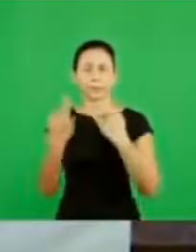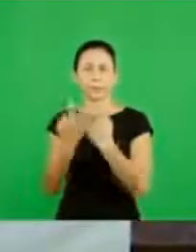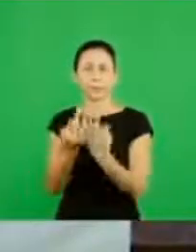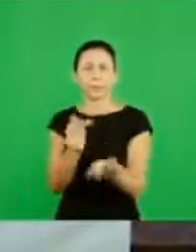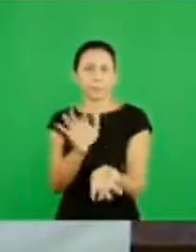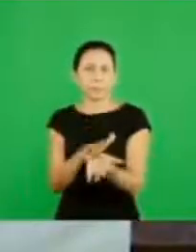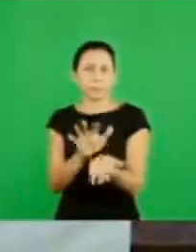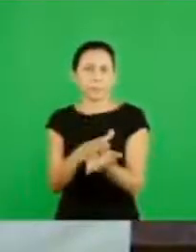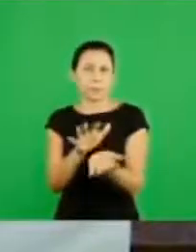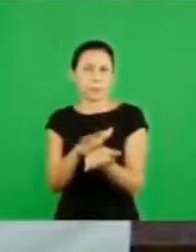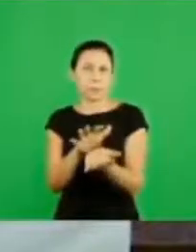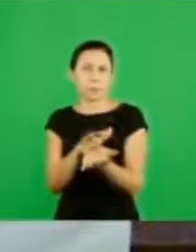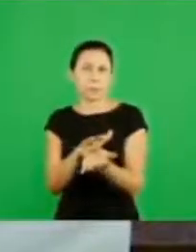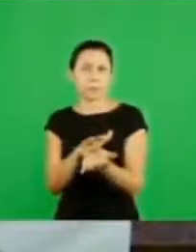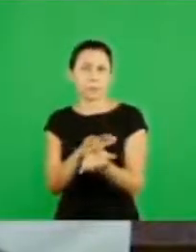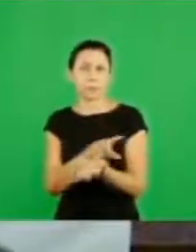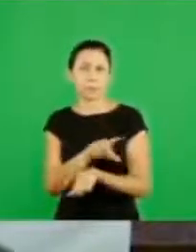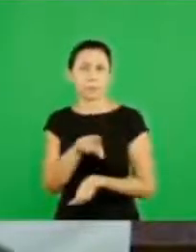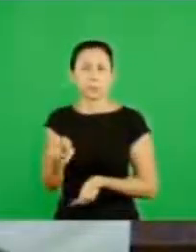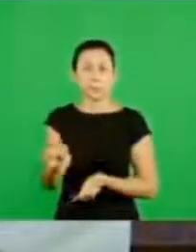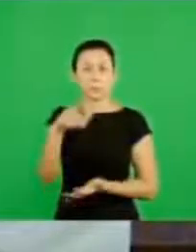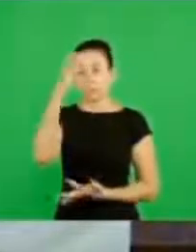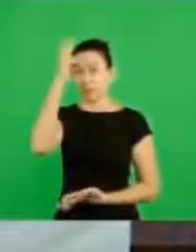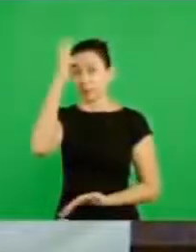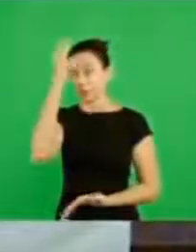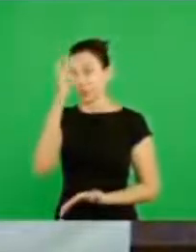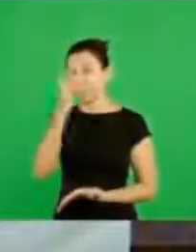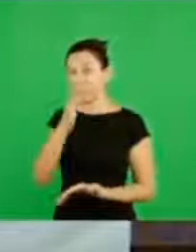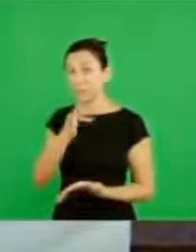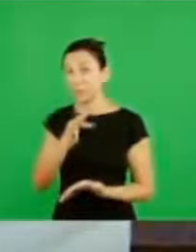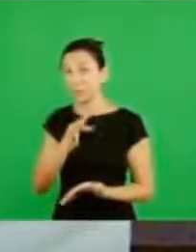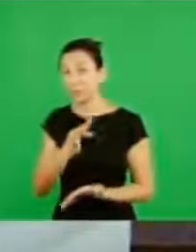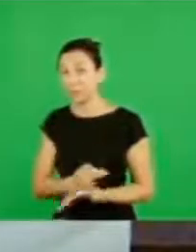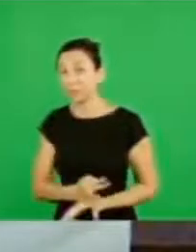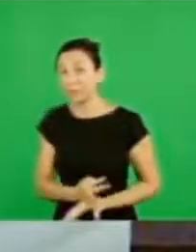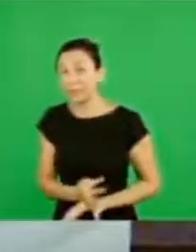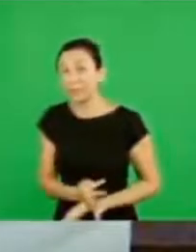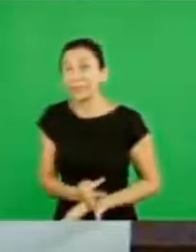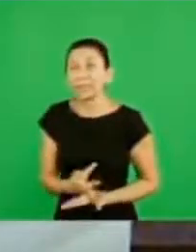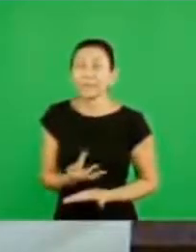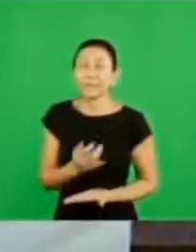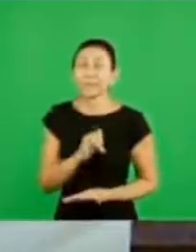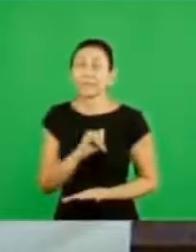group, my family there from Pernambuco State in Brazil, had